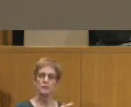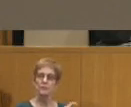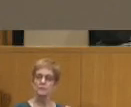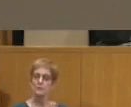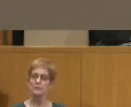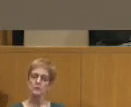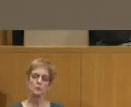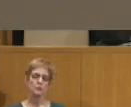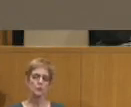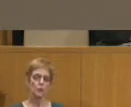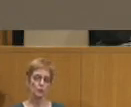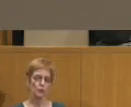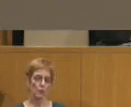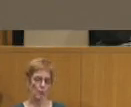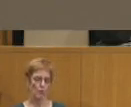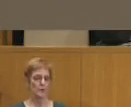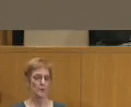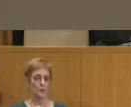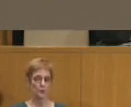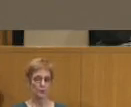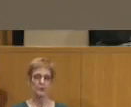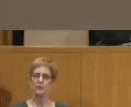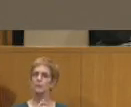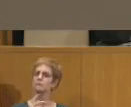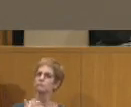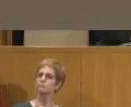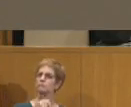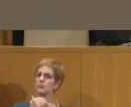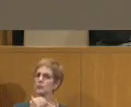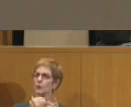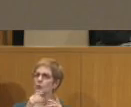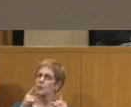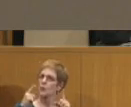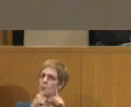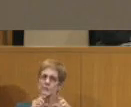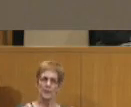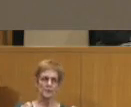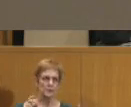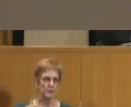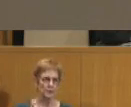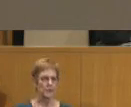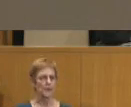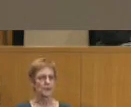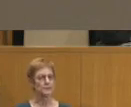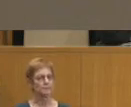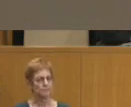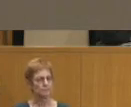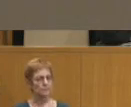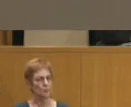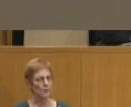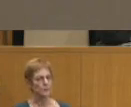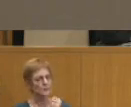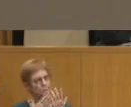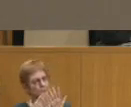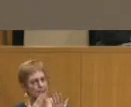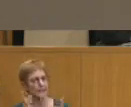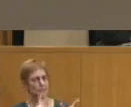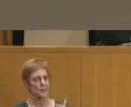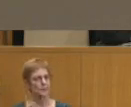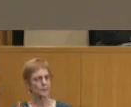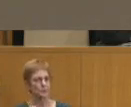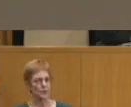grow, training more leaders and plugging into the process, to preserve our identity, to honor our history,